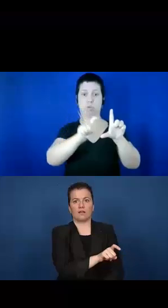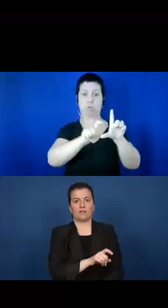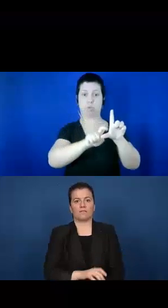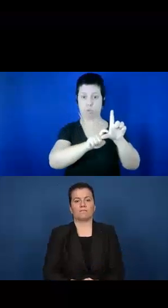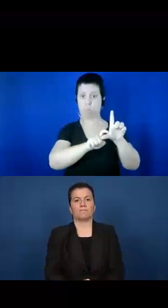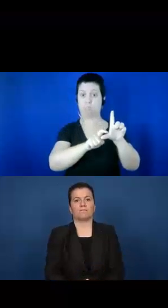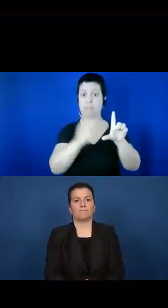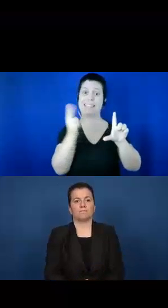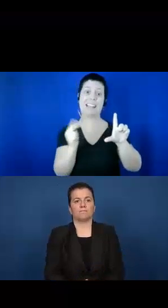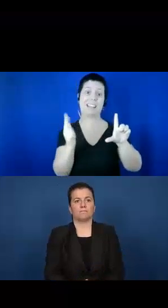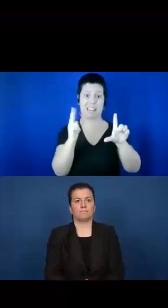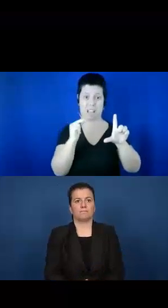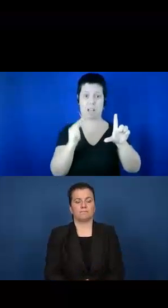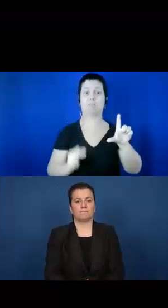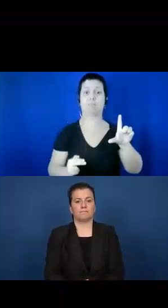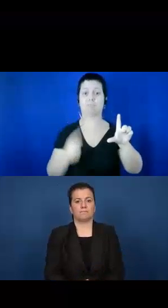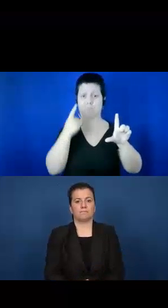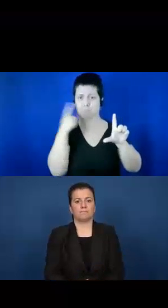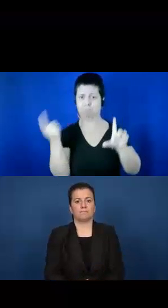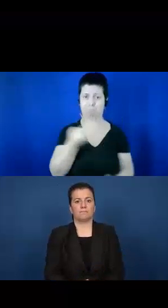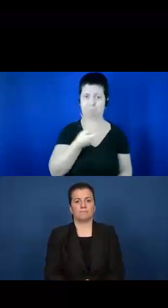top right to bottom left.